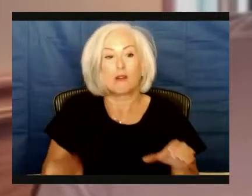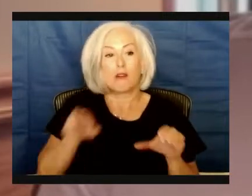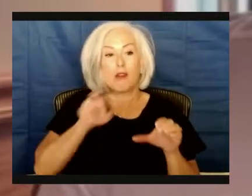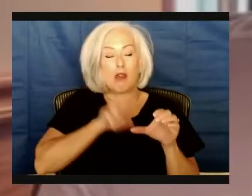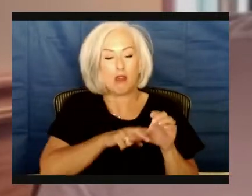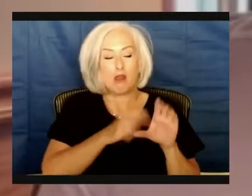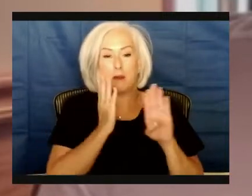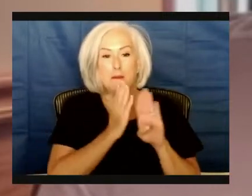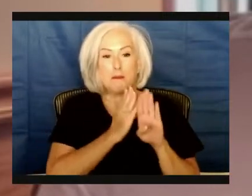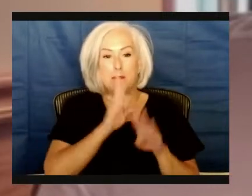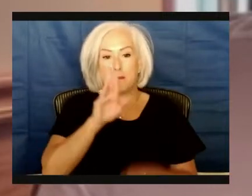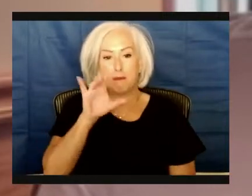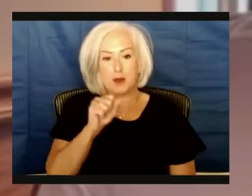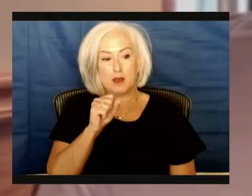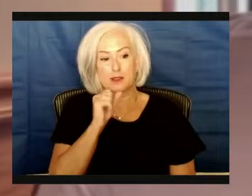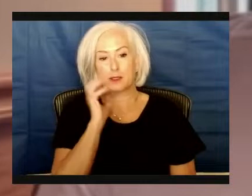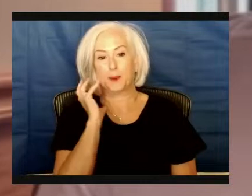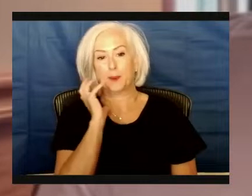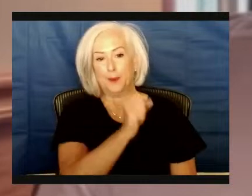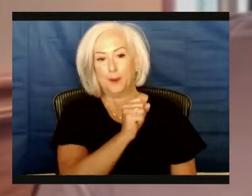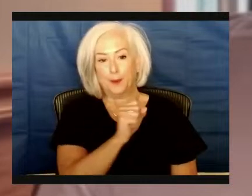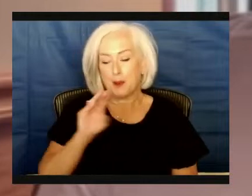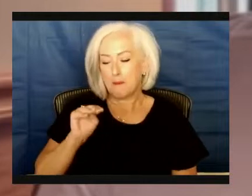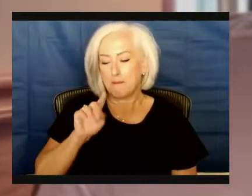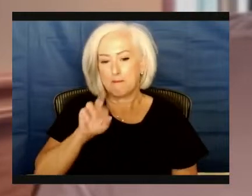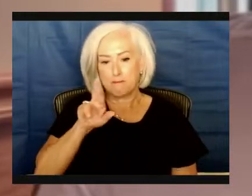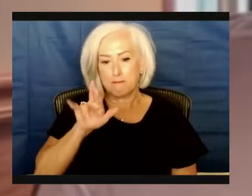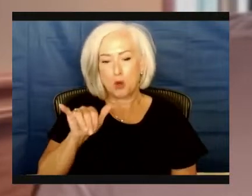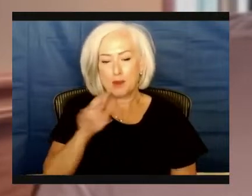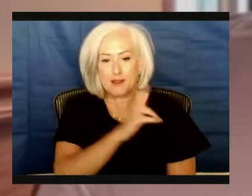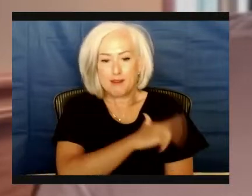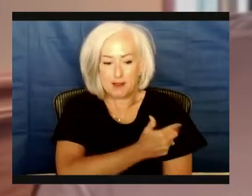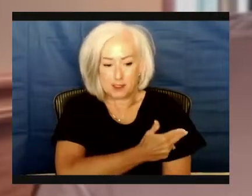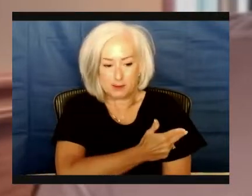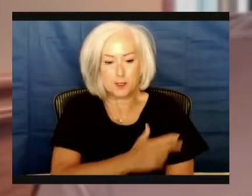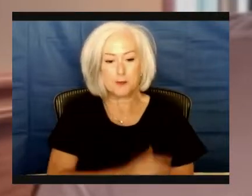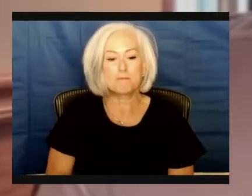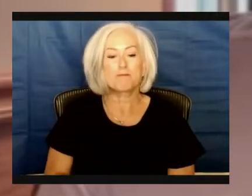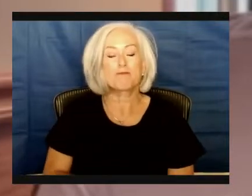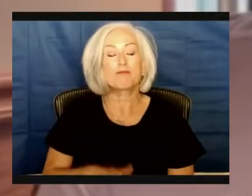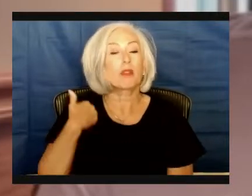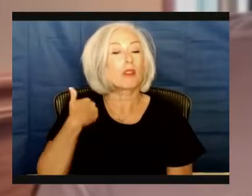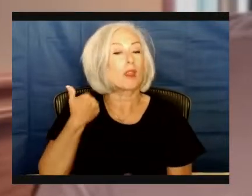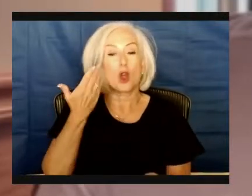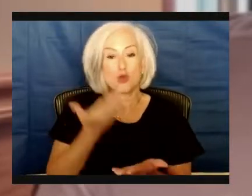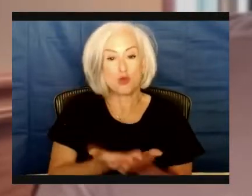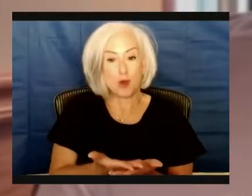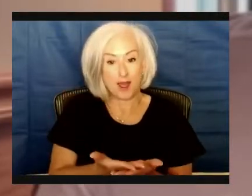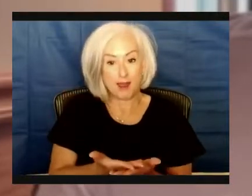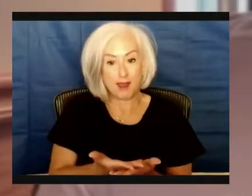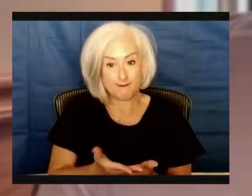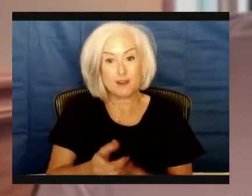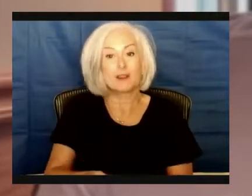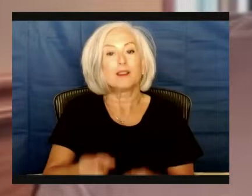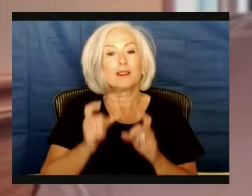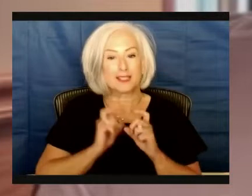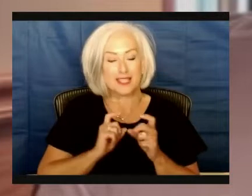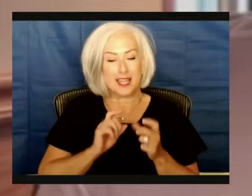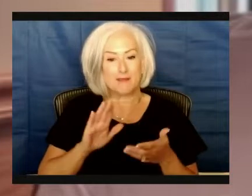Regional Hospital, actually. And when we got there, I was given like a triage